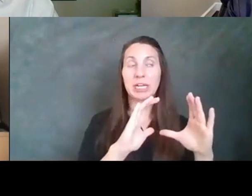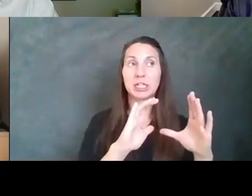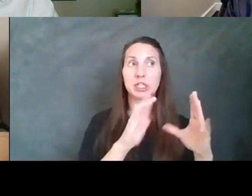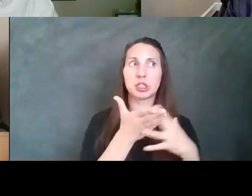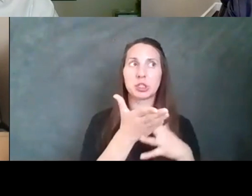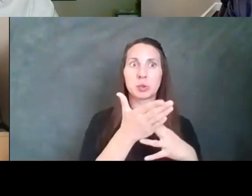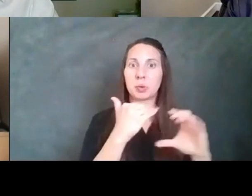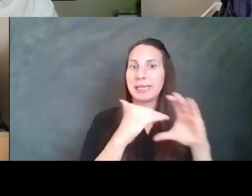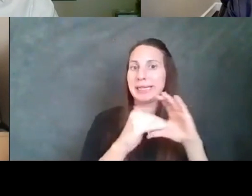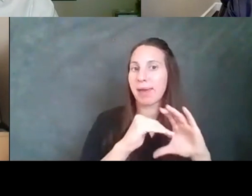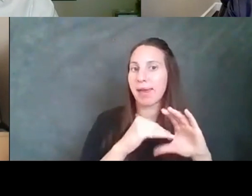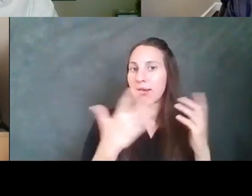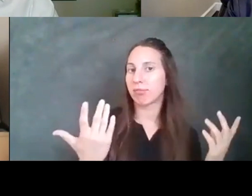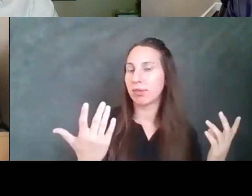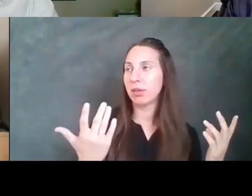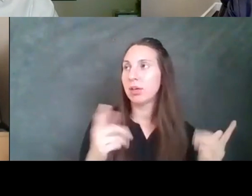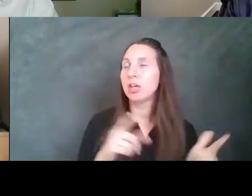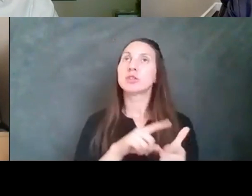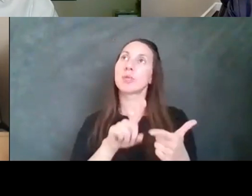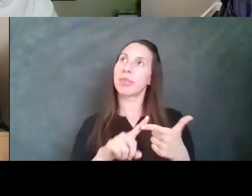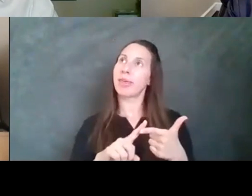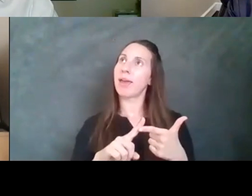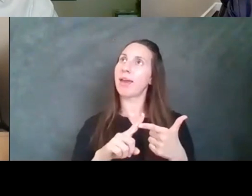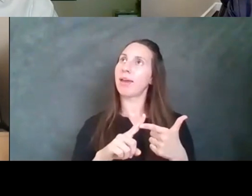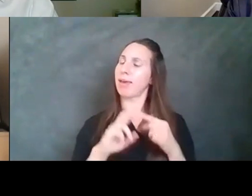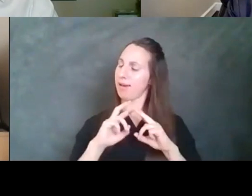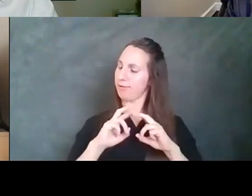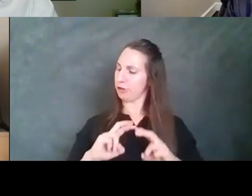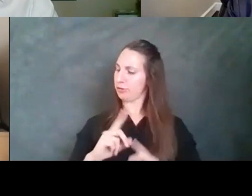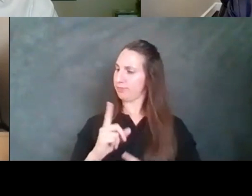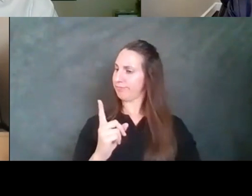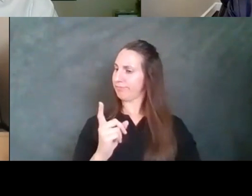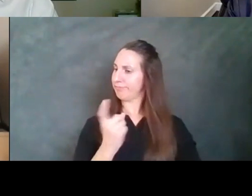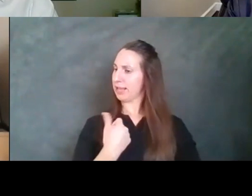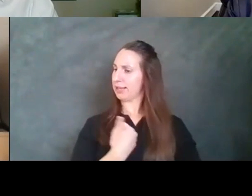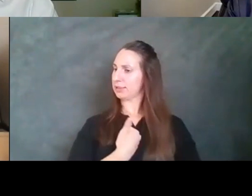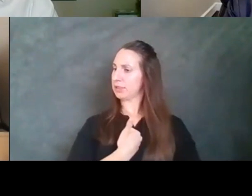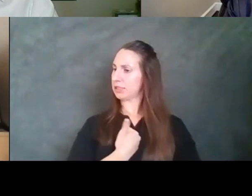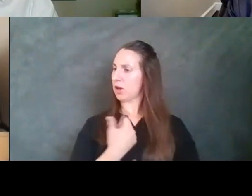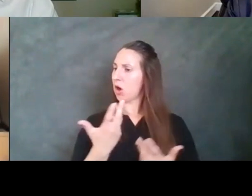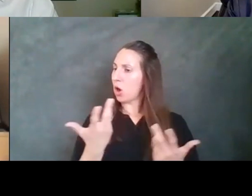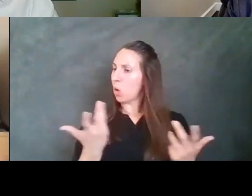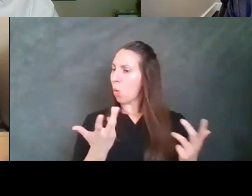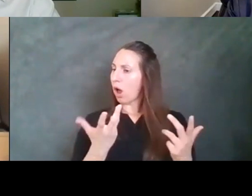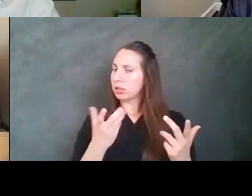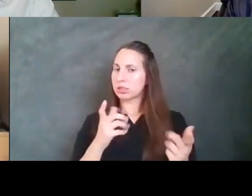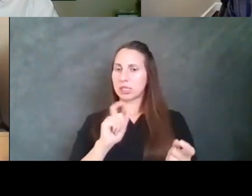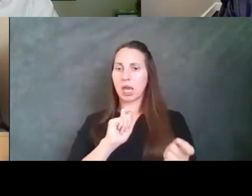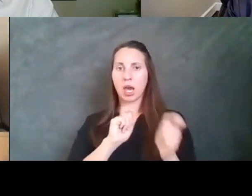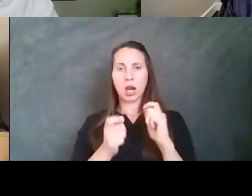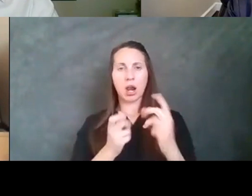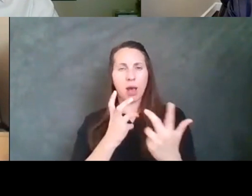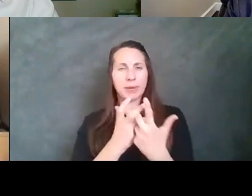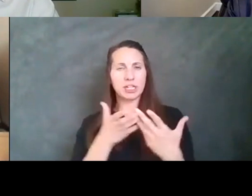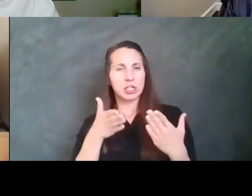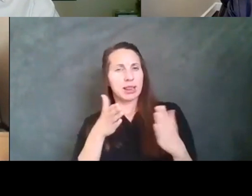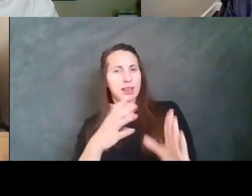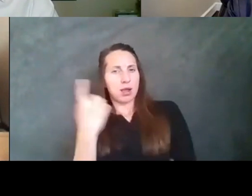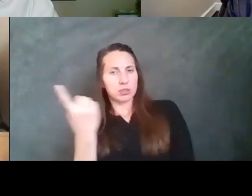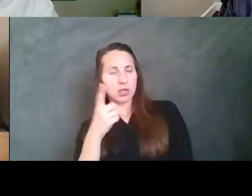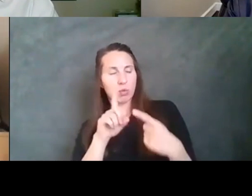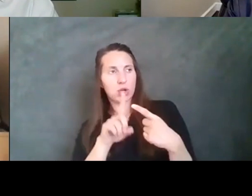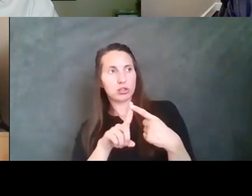case the question you ask yourself is, what is the way, what is the accommodation that allows someone to put out good